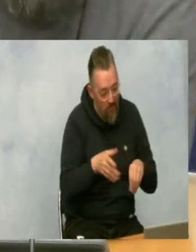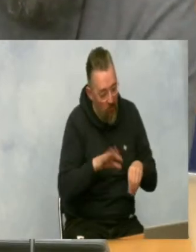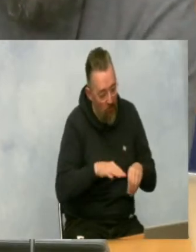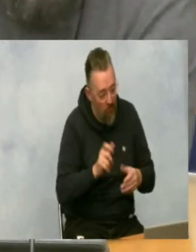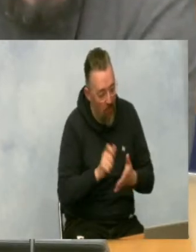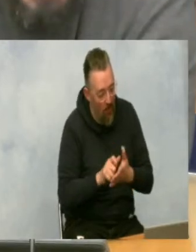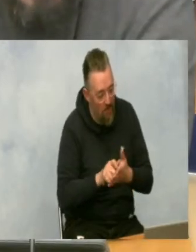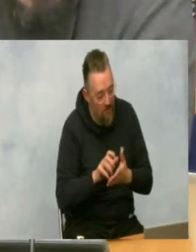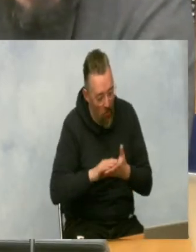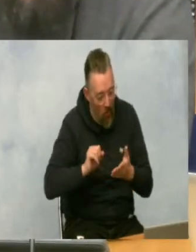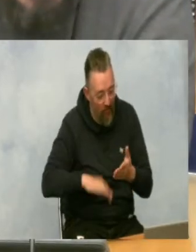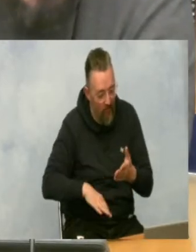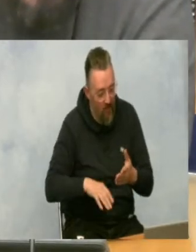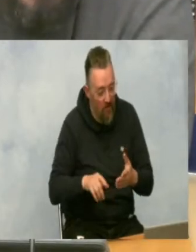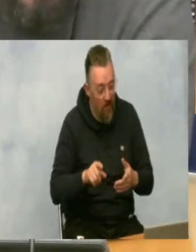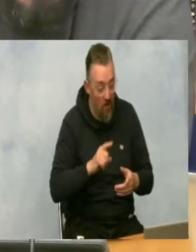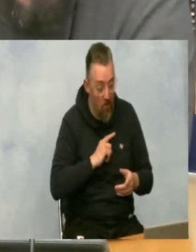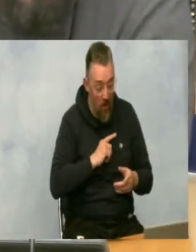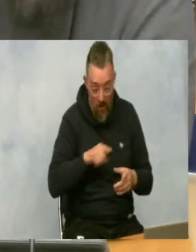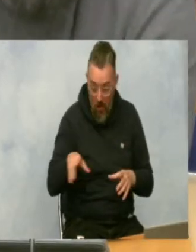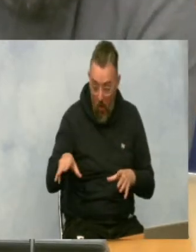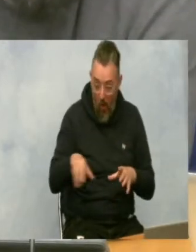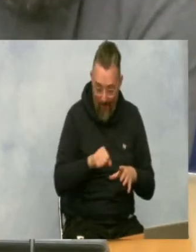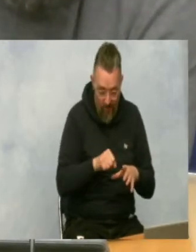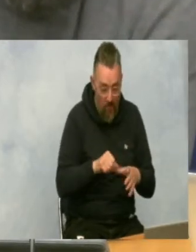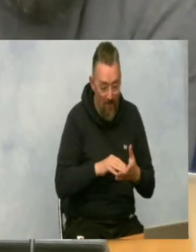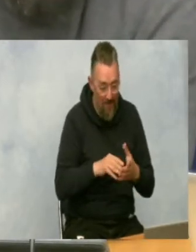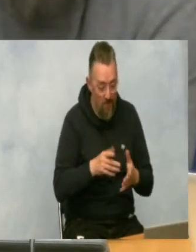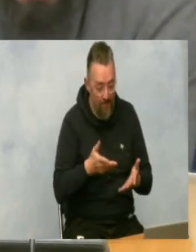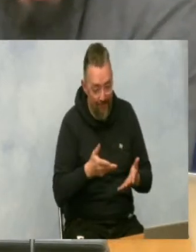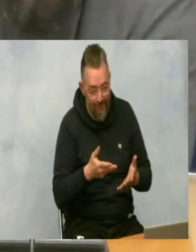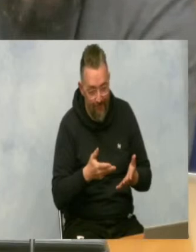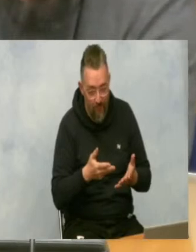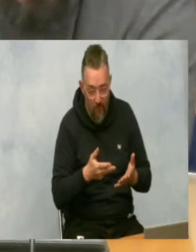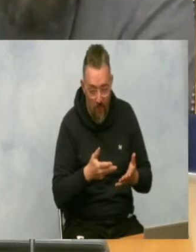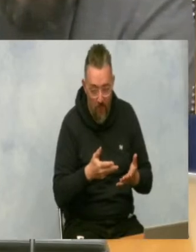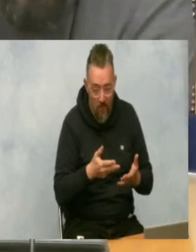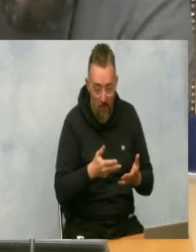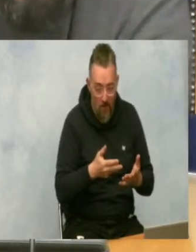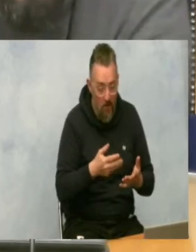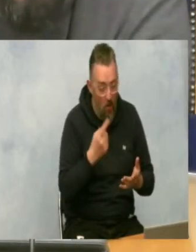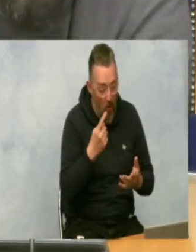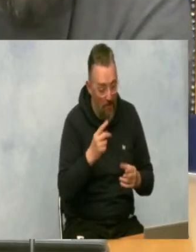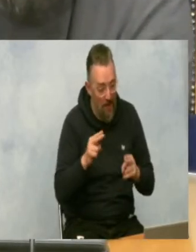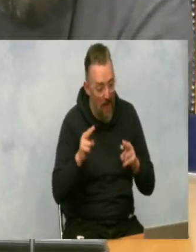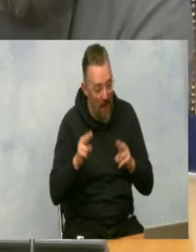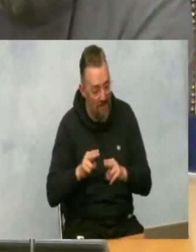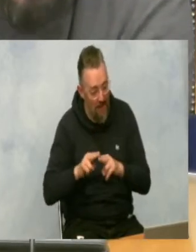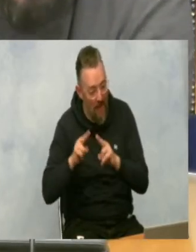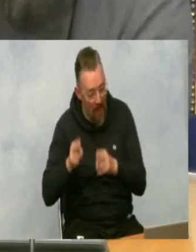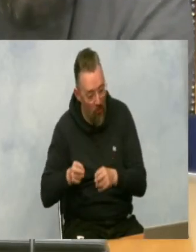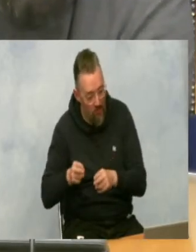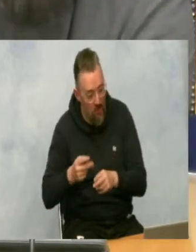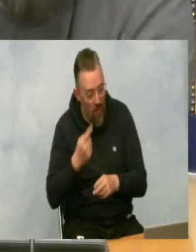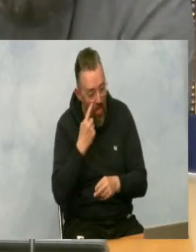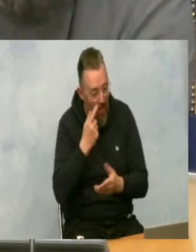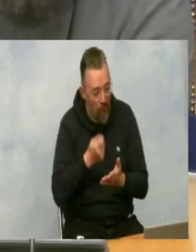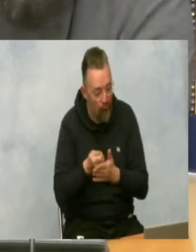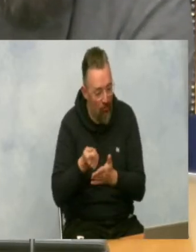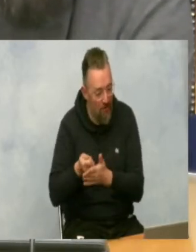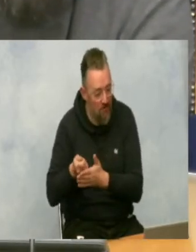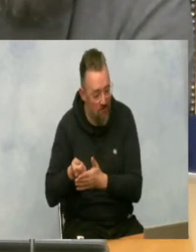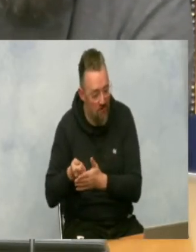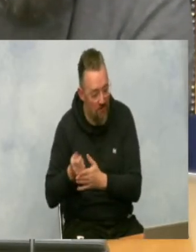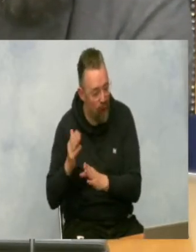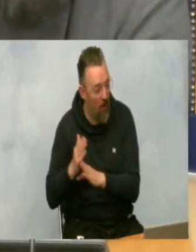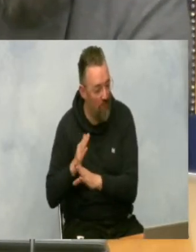the kind of aggregate effect that would have, it would mean that there would be, one fewer household seeking to rent these kind of properties